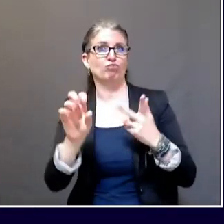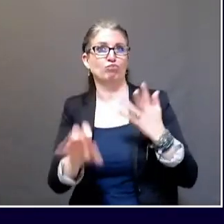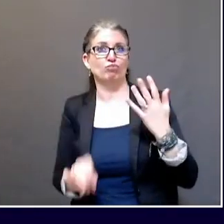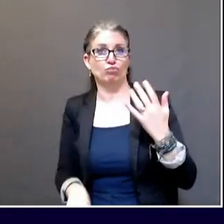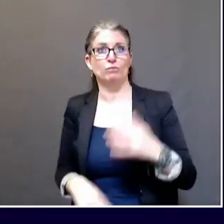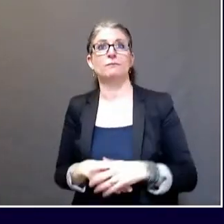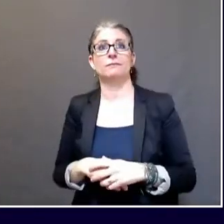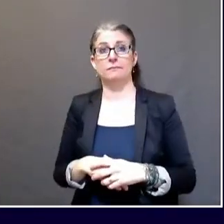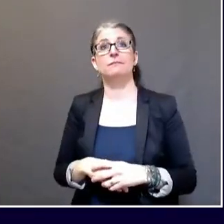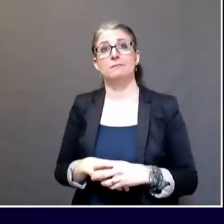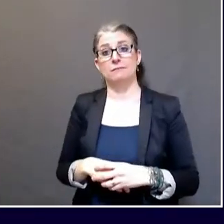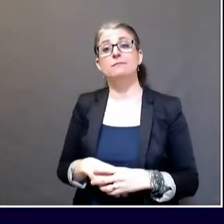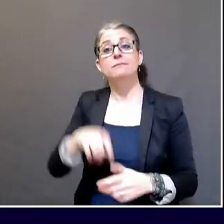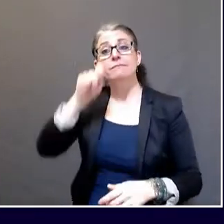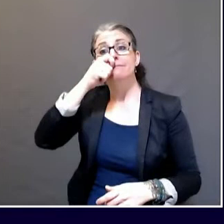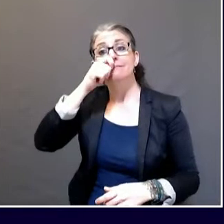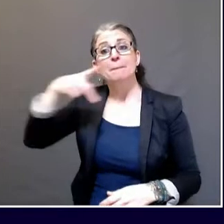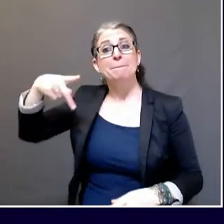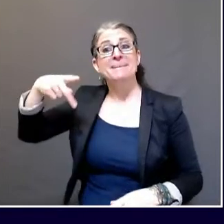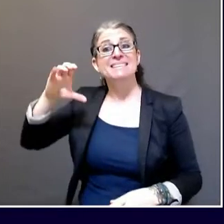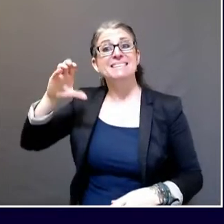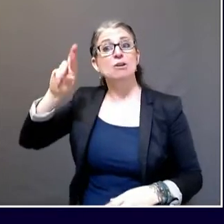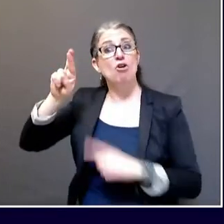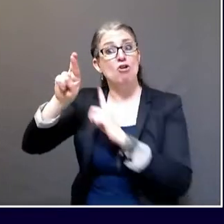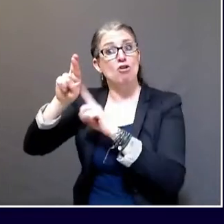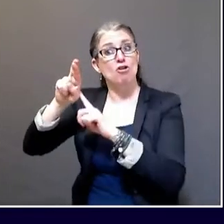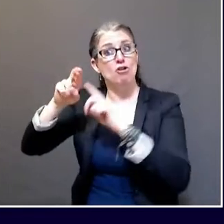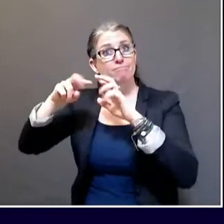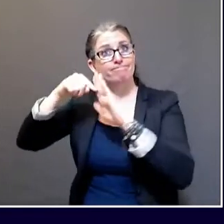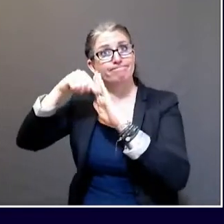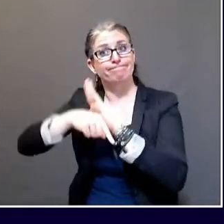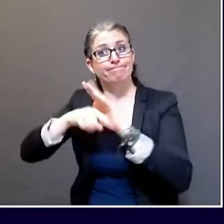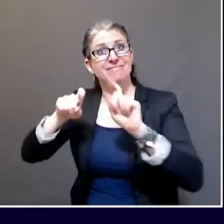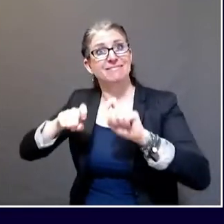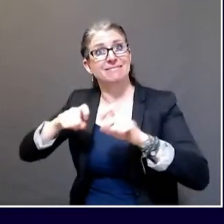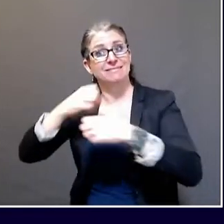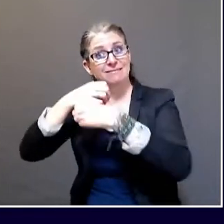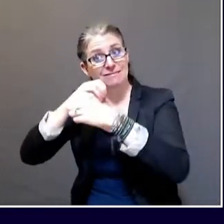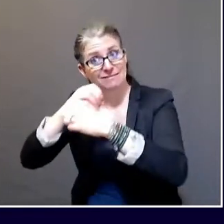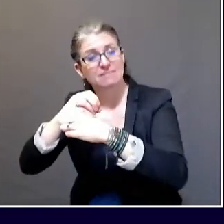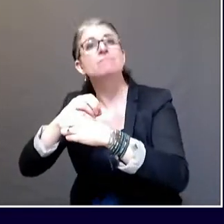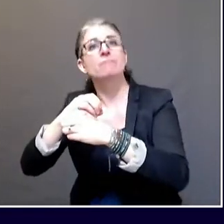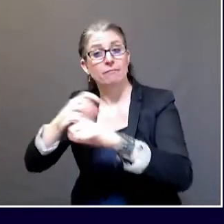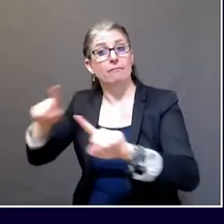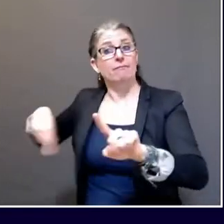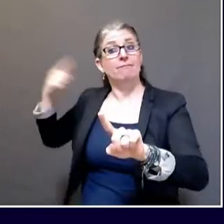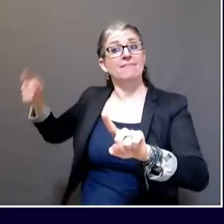to PCR, where our 7-day positivity rate stands at